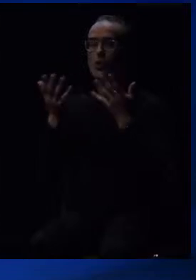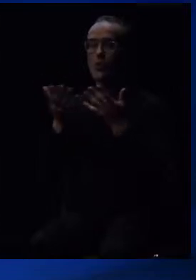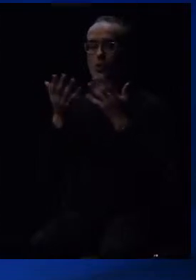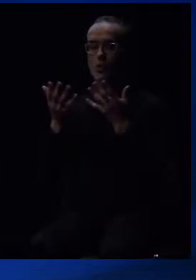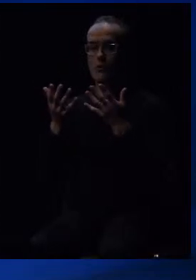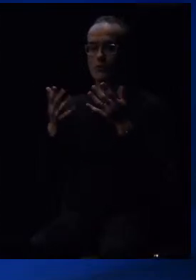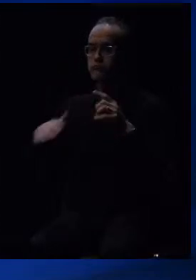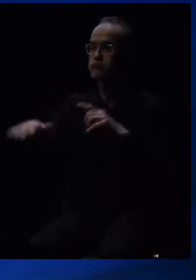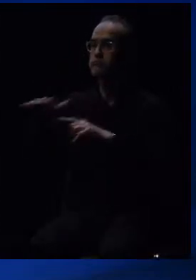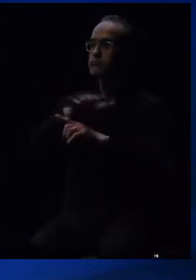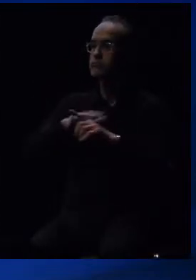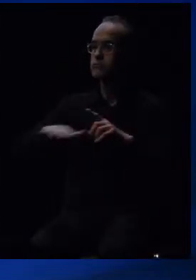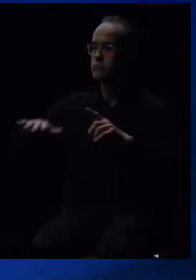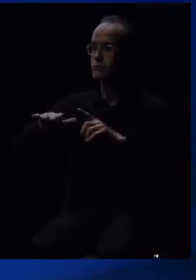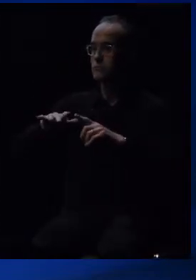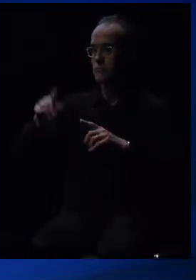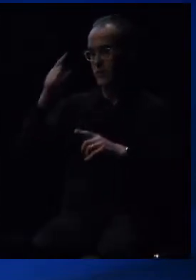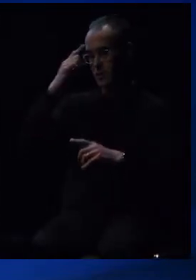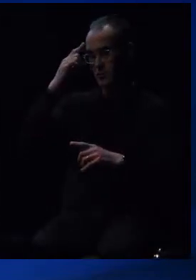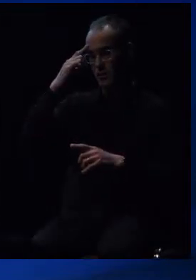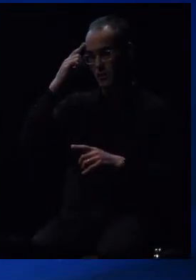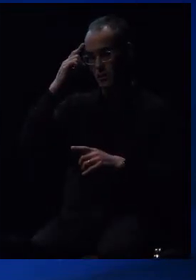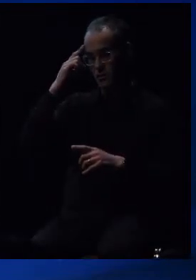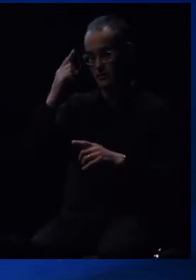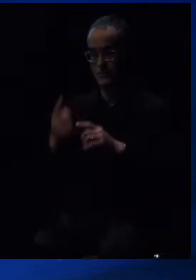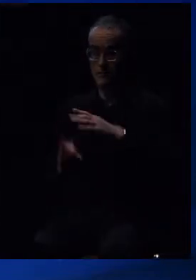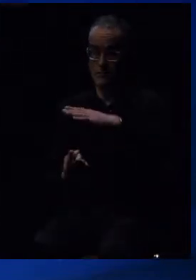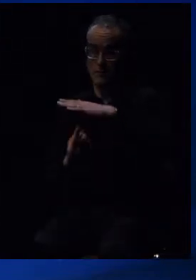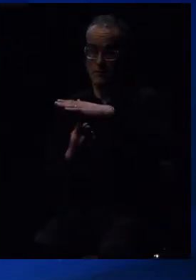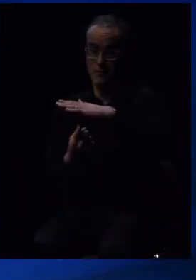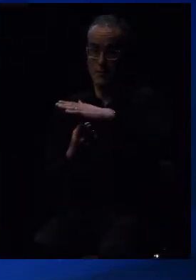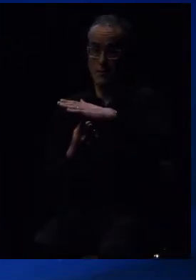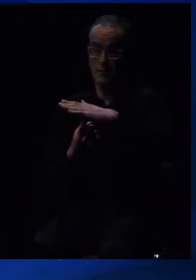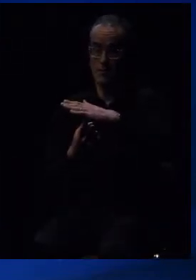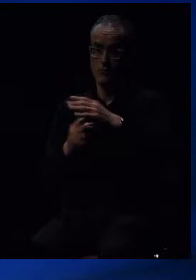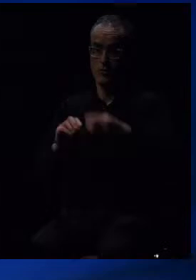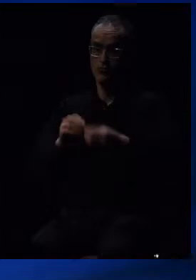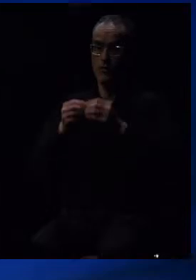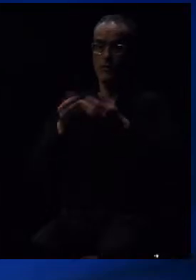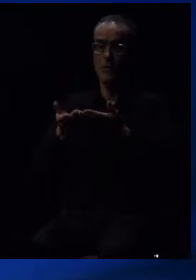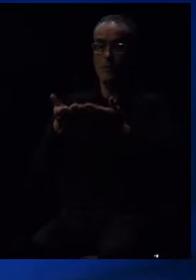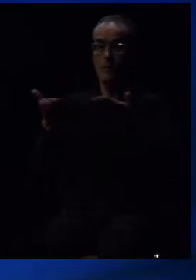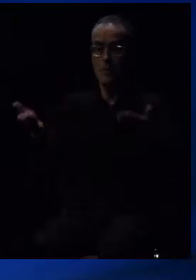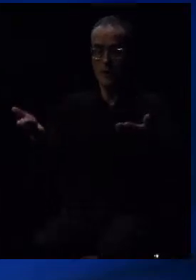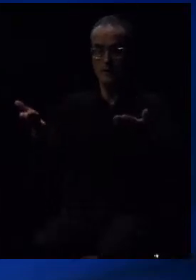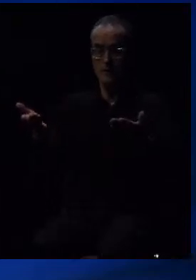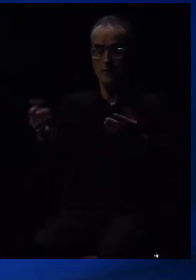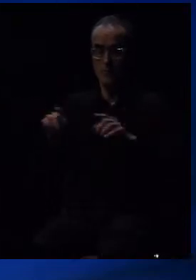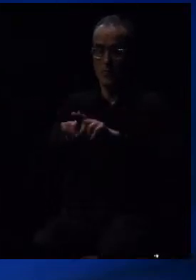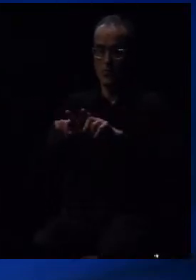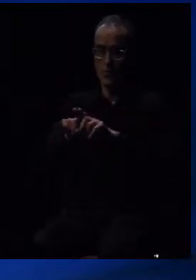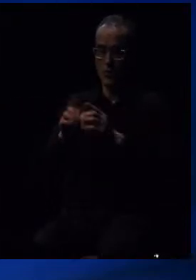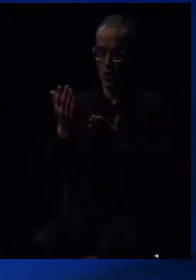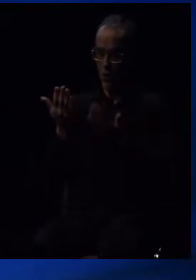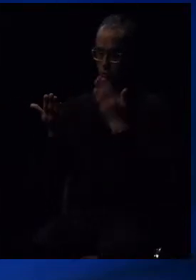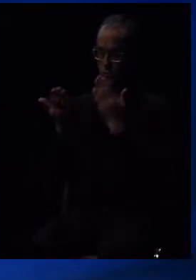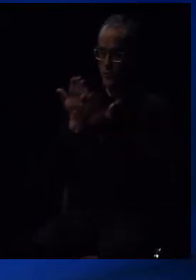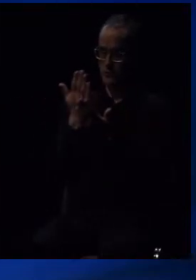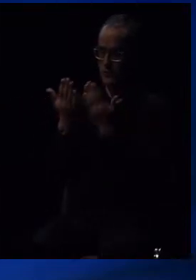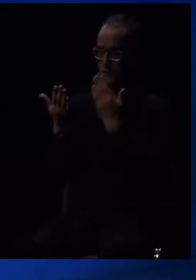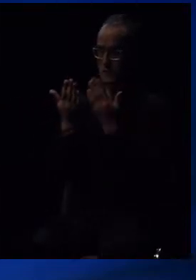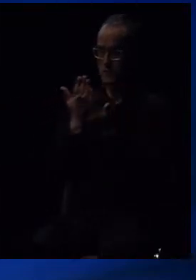And to me it's important to create the balance and actually the contrast, and